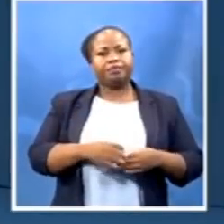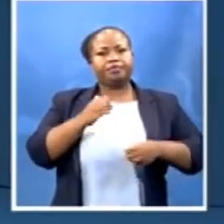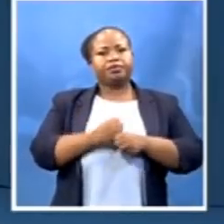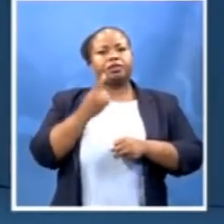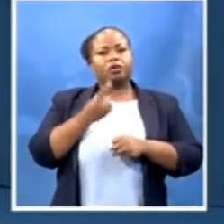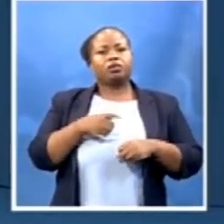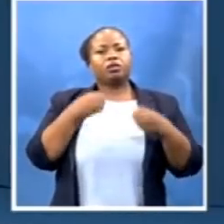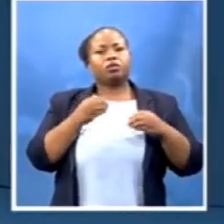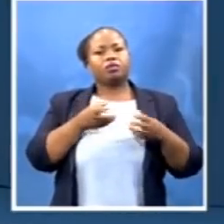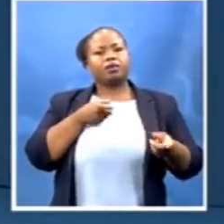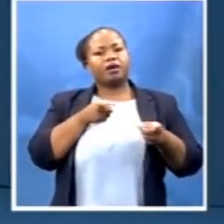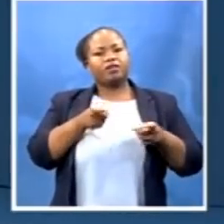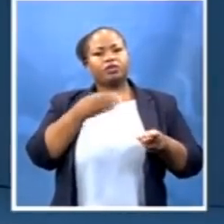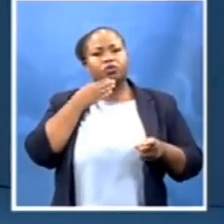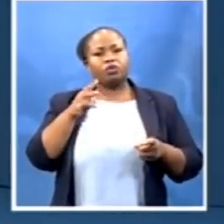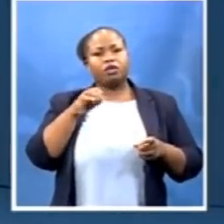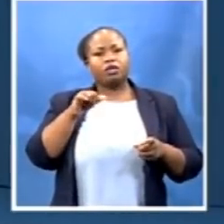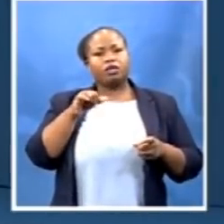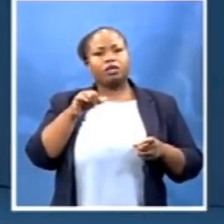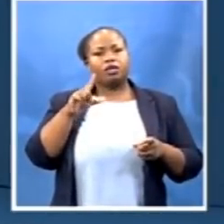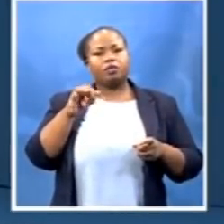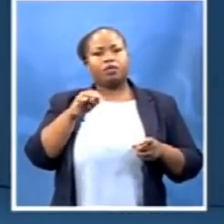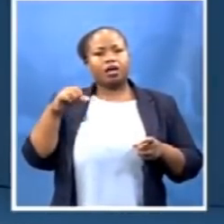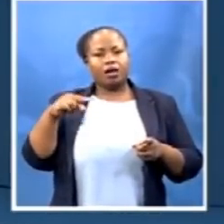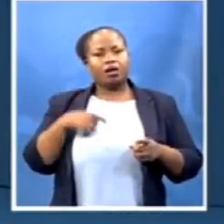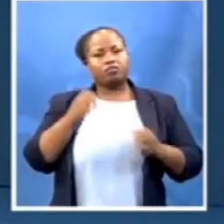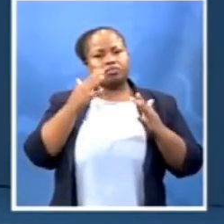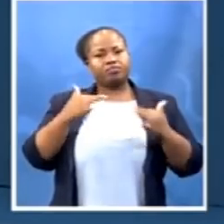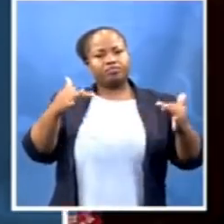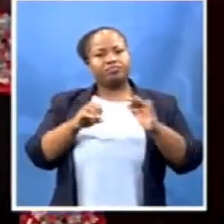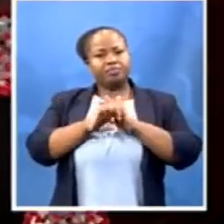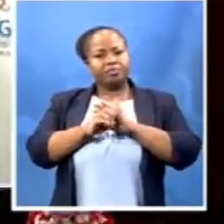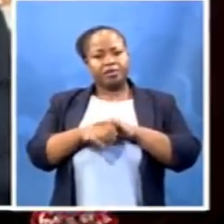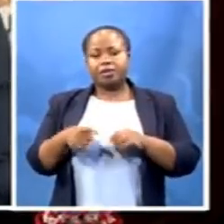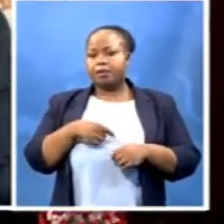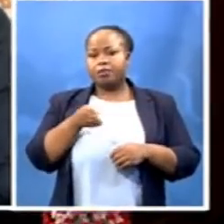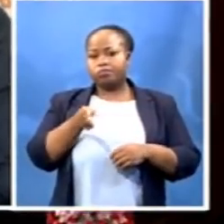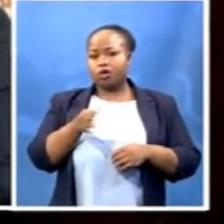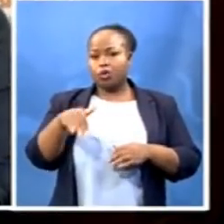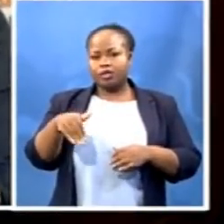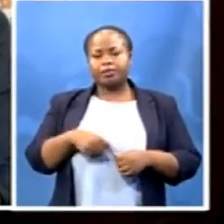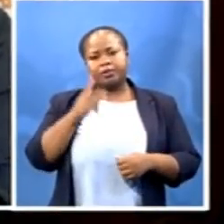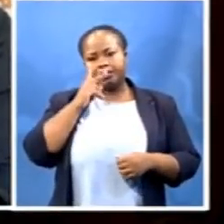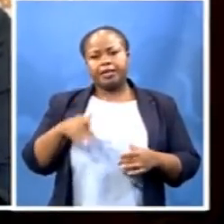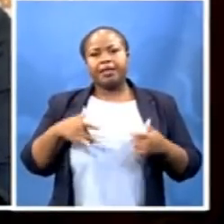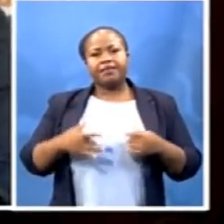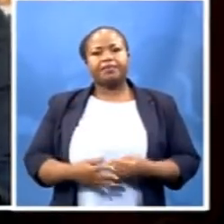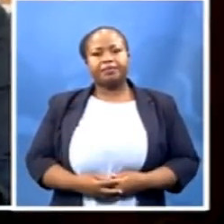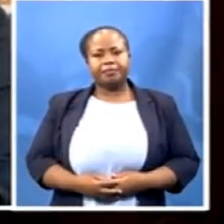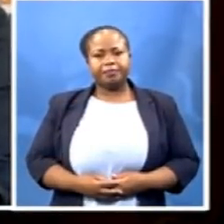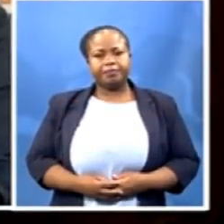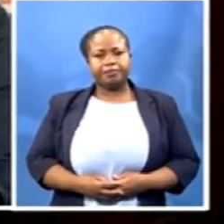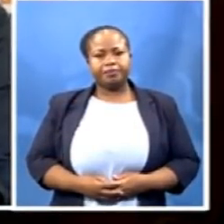is expected to address the media. He's not on the podium yet, but let's go there live. Astro has already indicated. We're joined